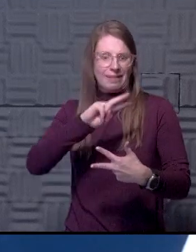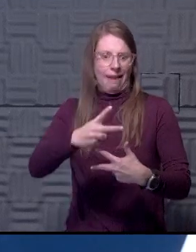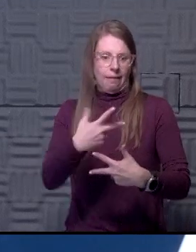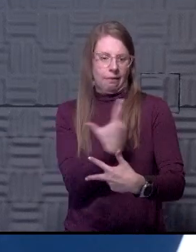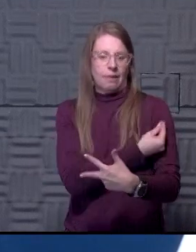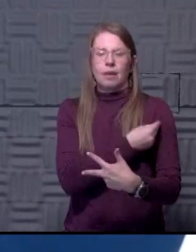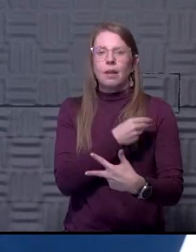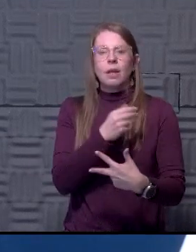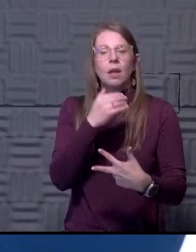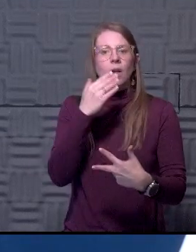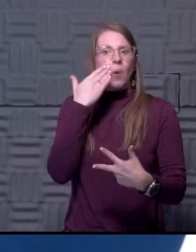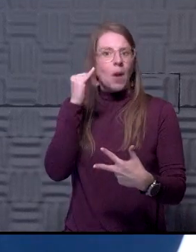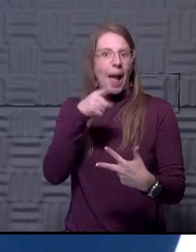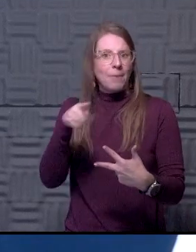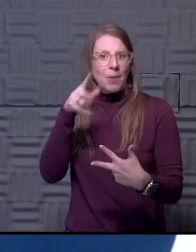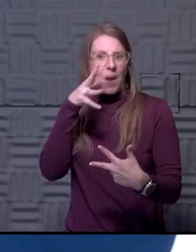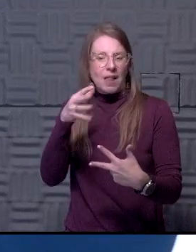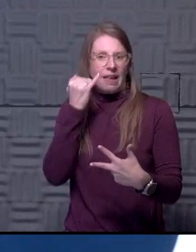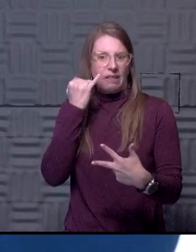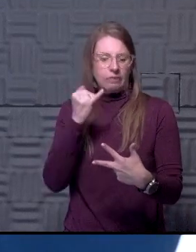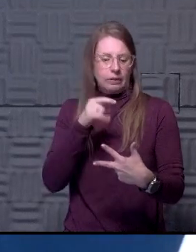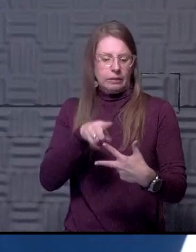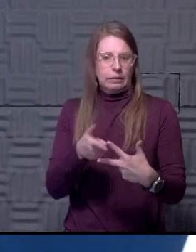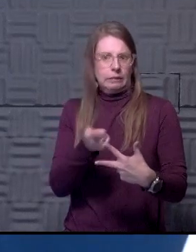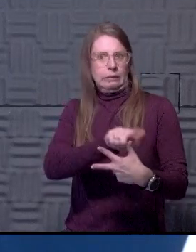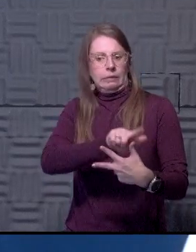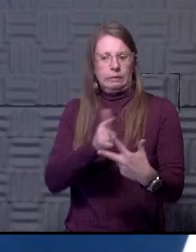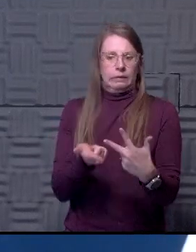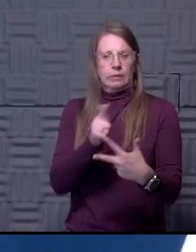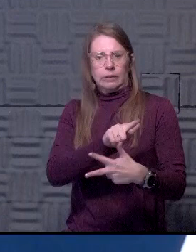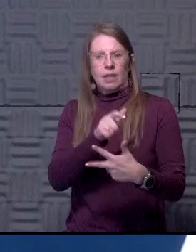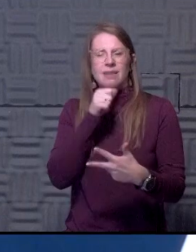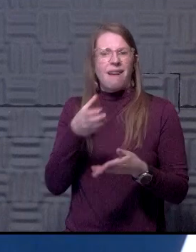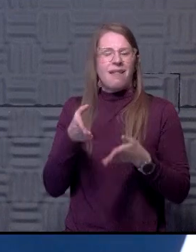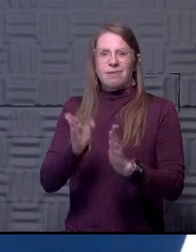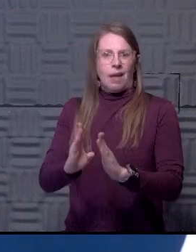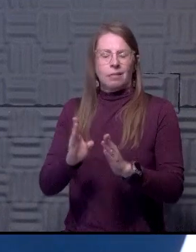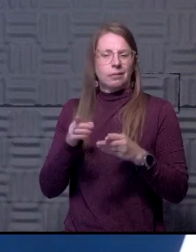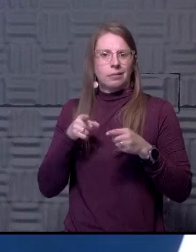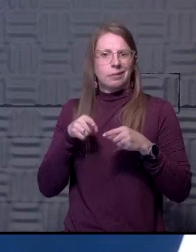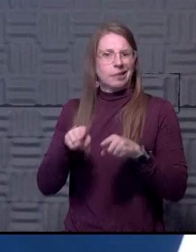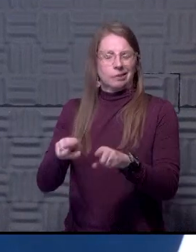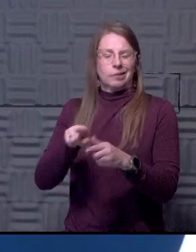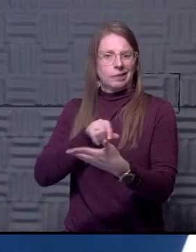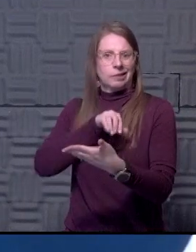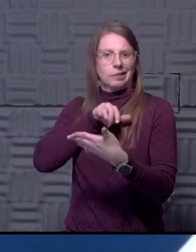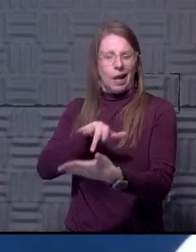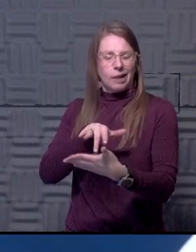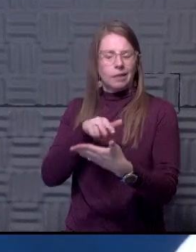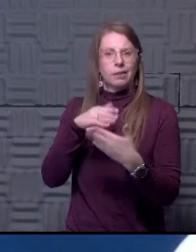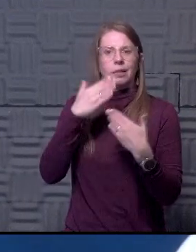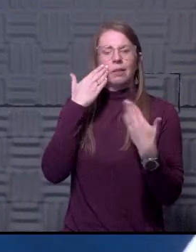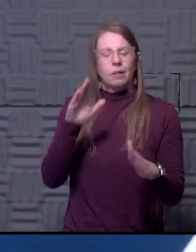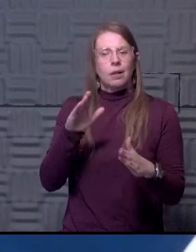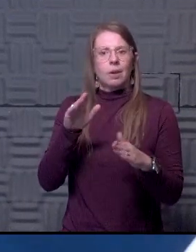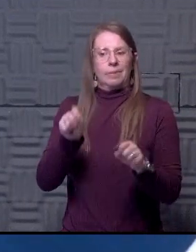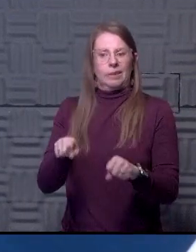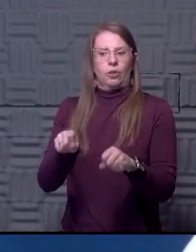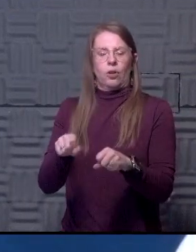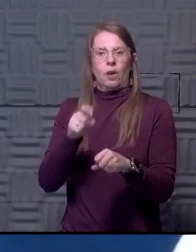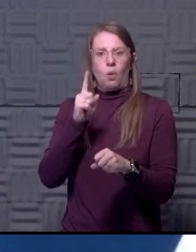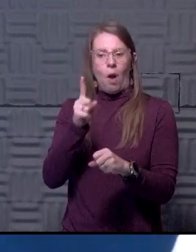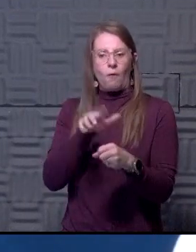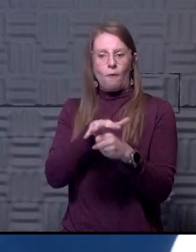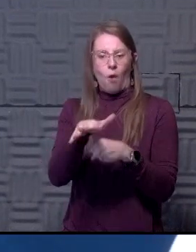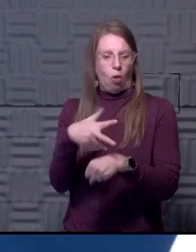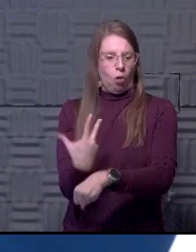happen if you do that. We never allowed that in the studies. We don't know what the potential is if you get one full set of